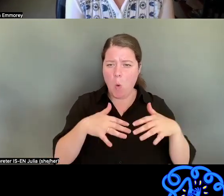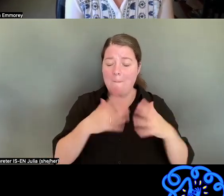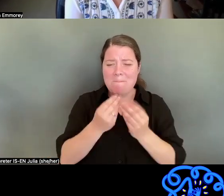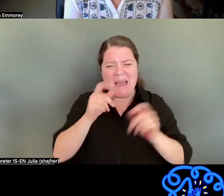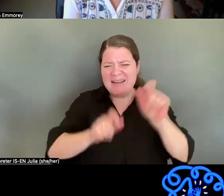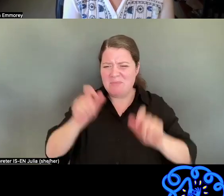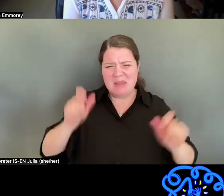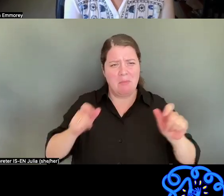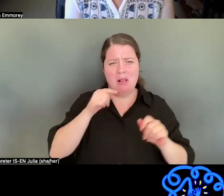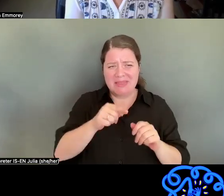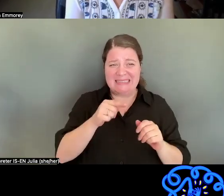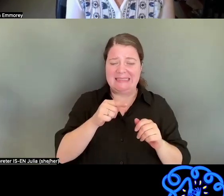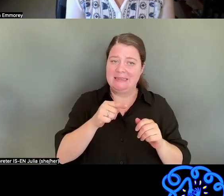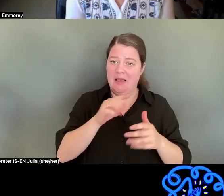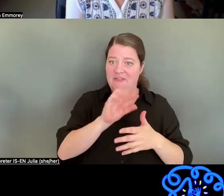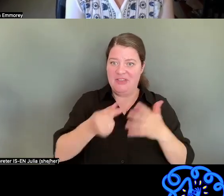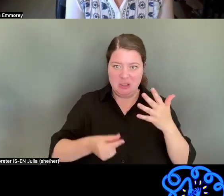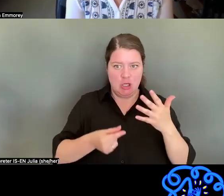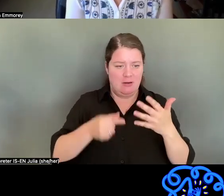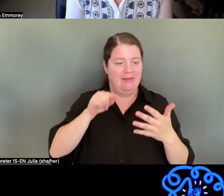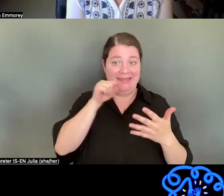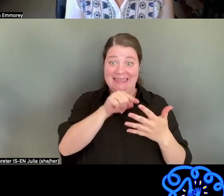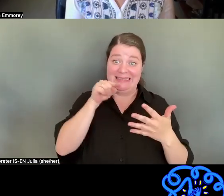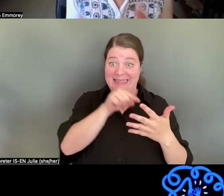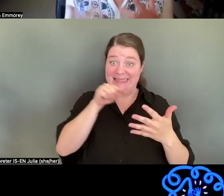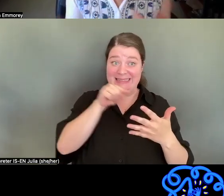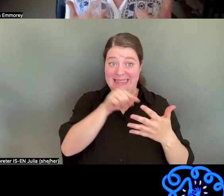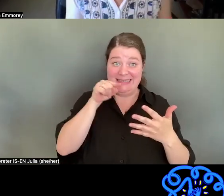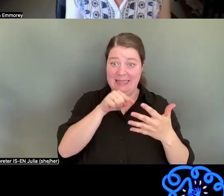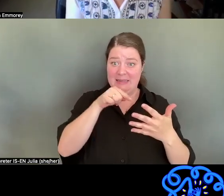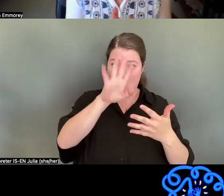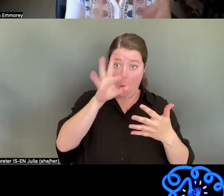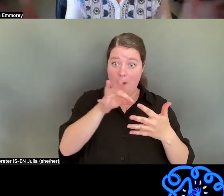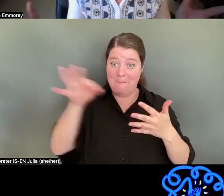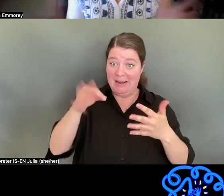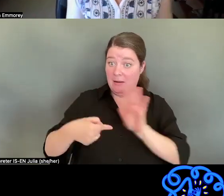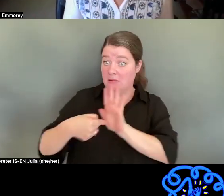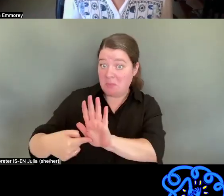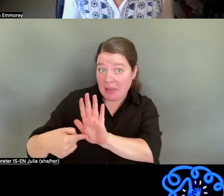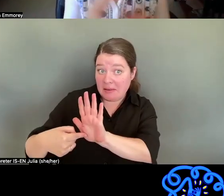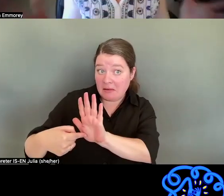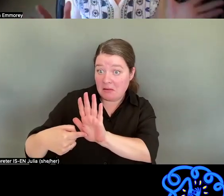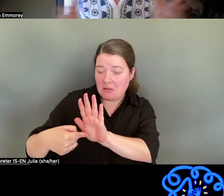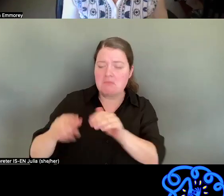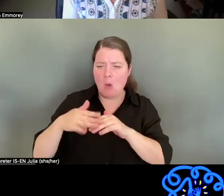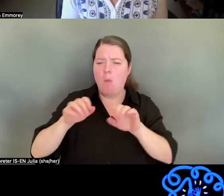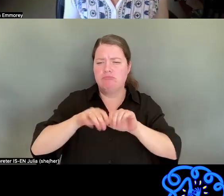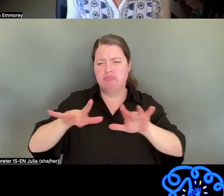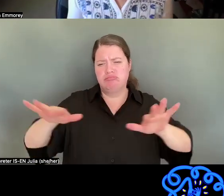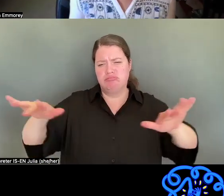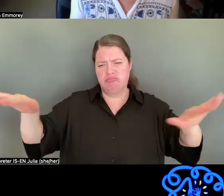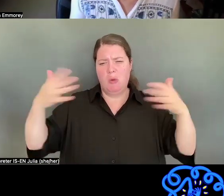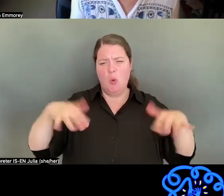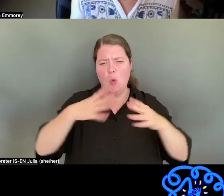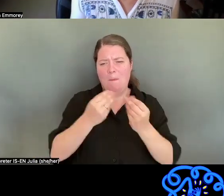feature, were they more likely to be depicted? So if it was a very common feature across that many people thought